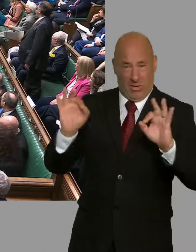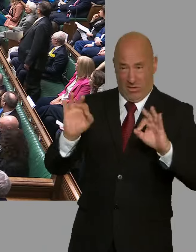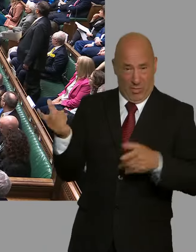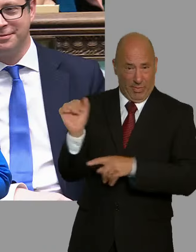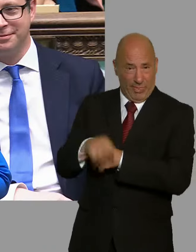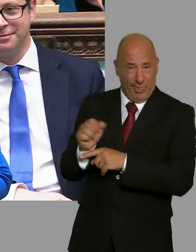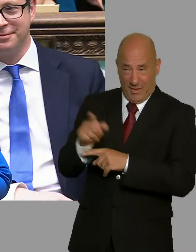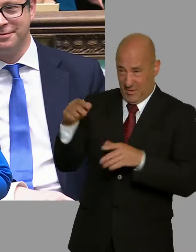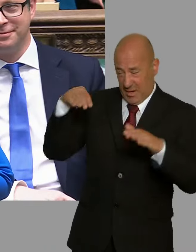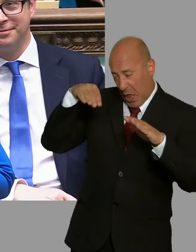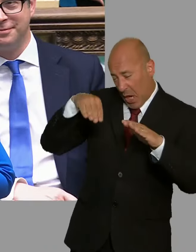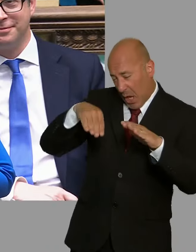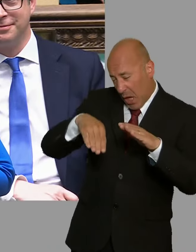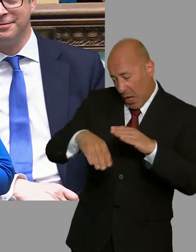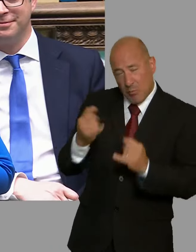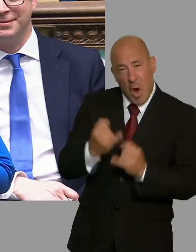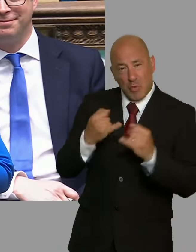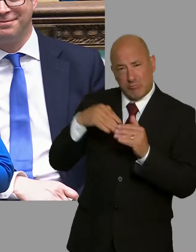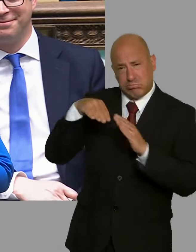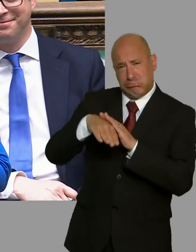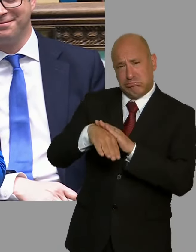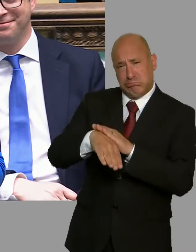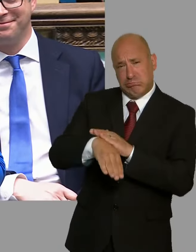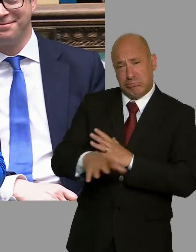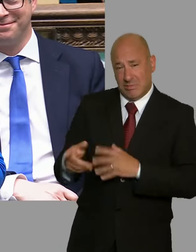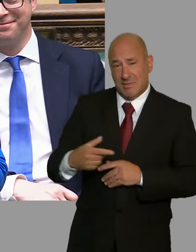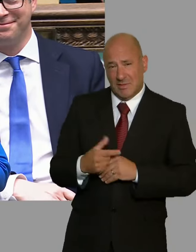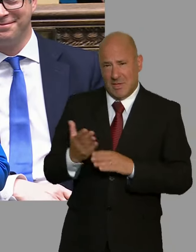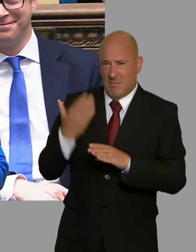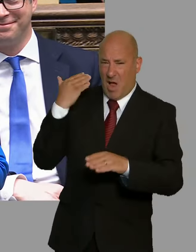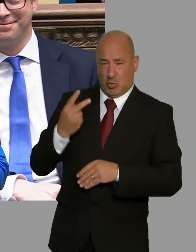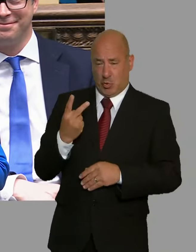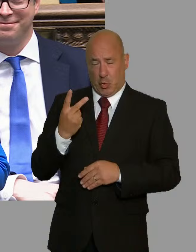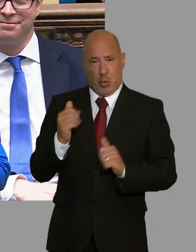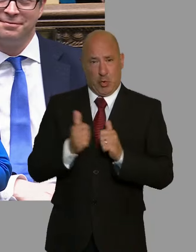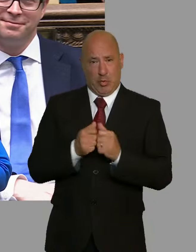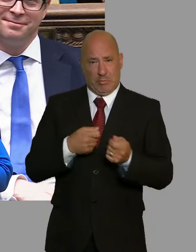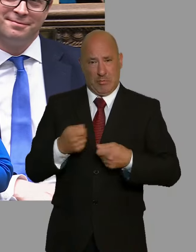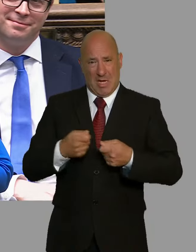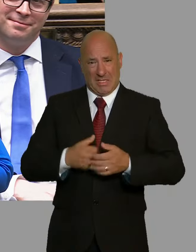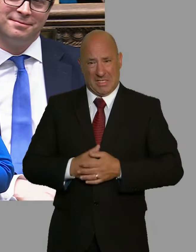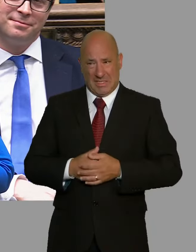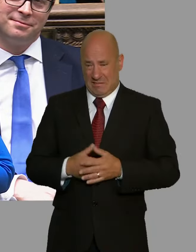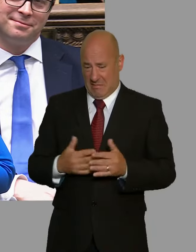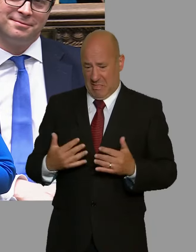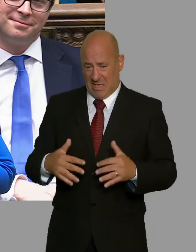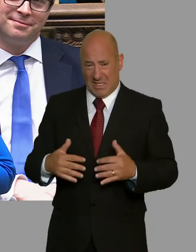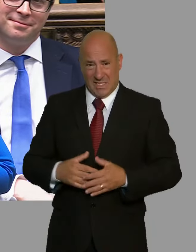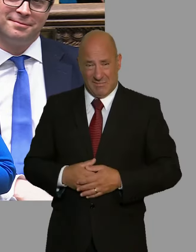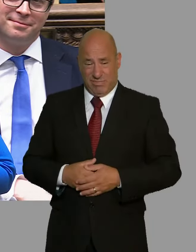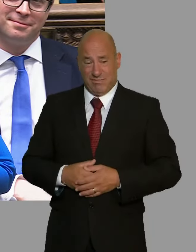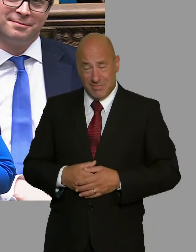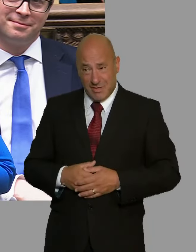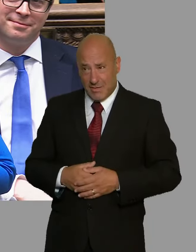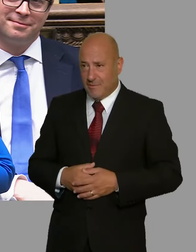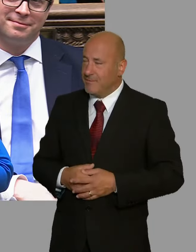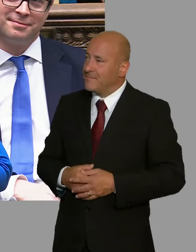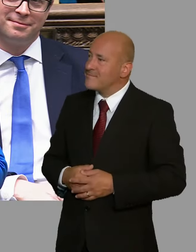Speaker, I made it really easy for the Prime Minister. Just a simple question, yes or no. And he could not answer.